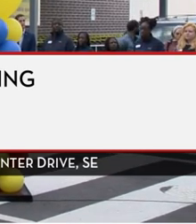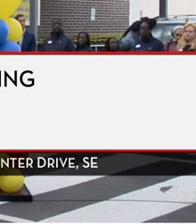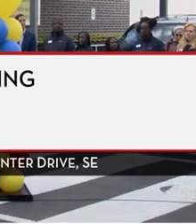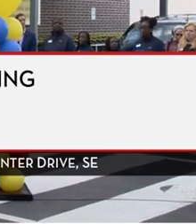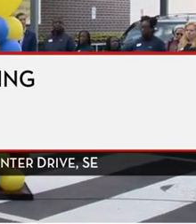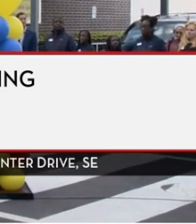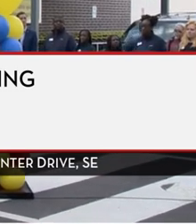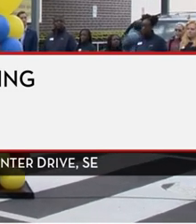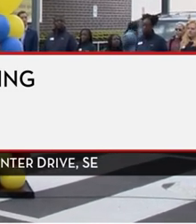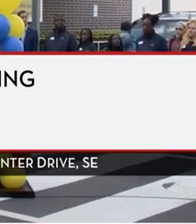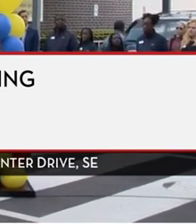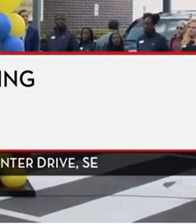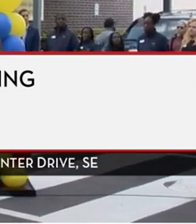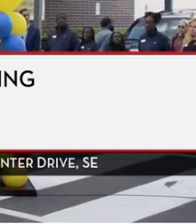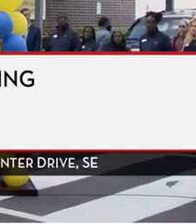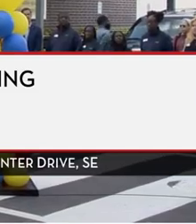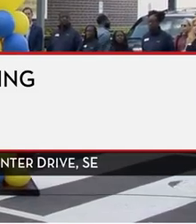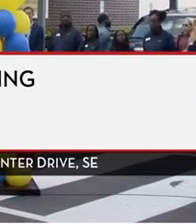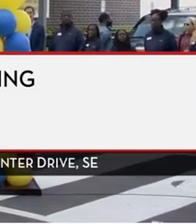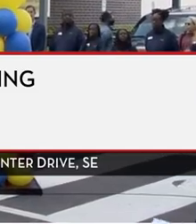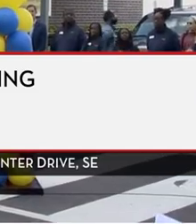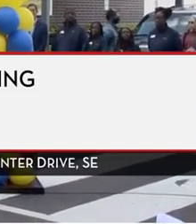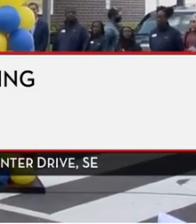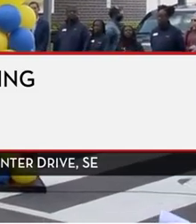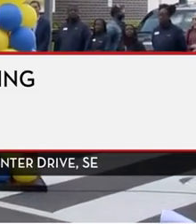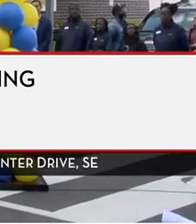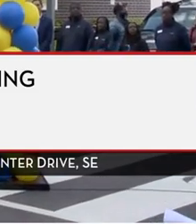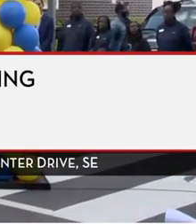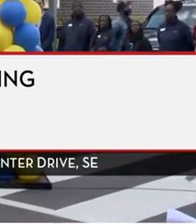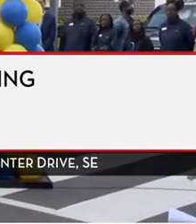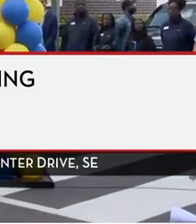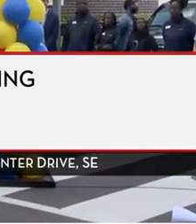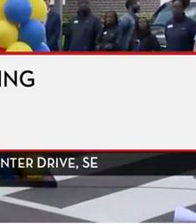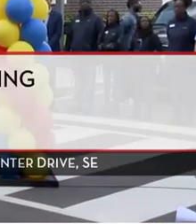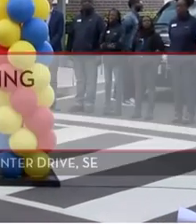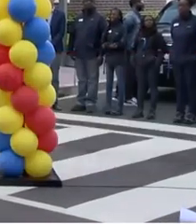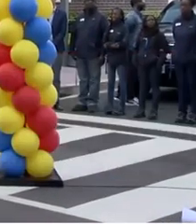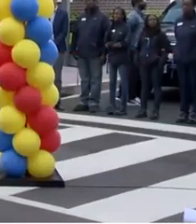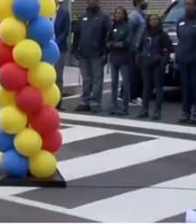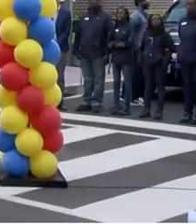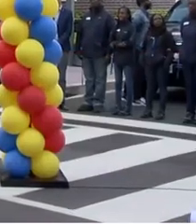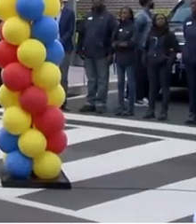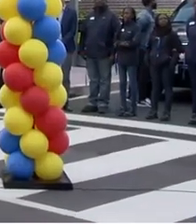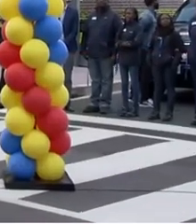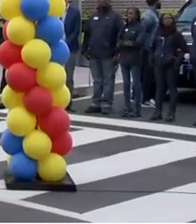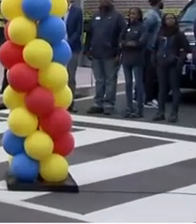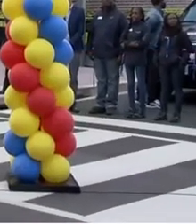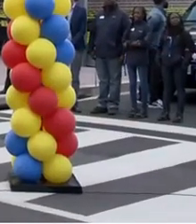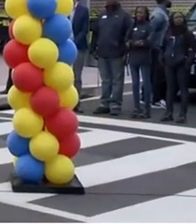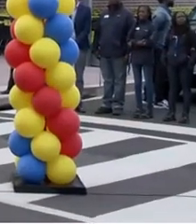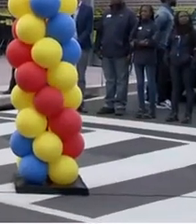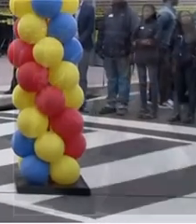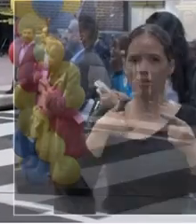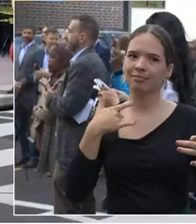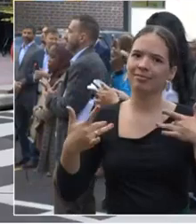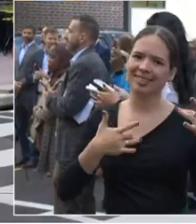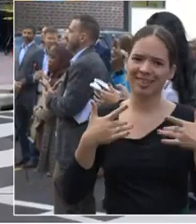Will Harwood. I'm the Director of Communications with Lidl US. We're all very, very excited to be here with all of you today. This is a wonderful